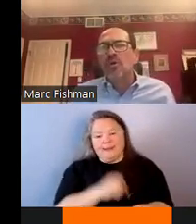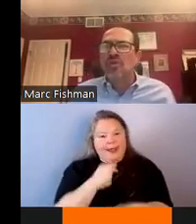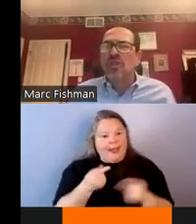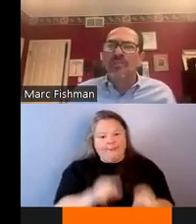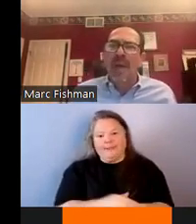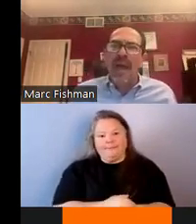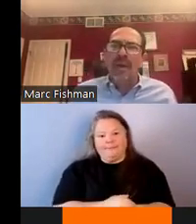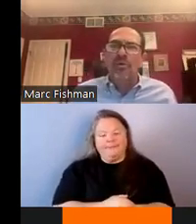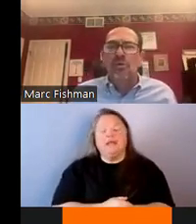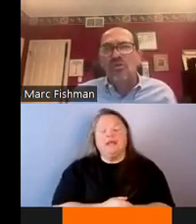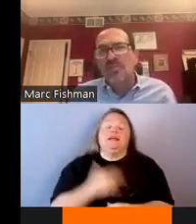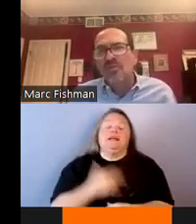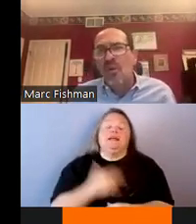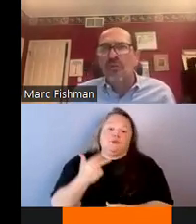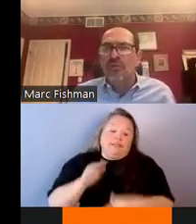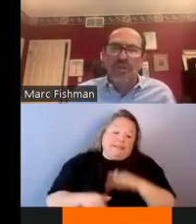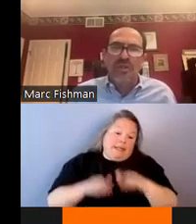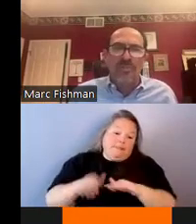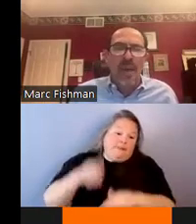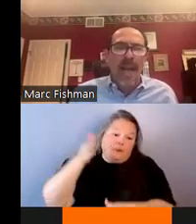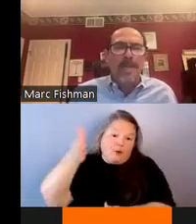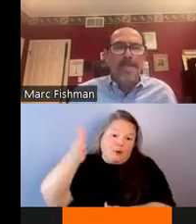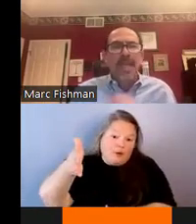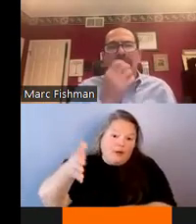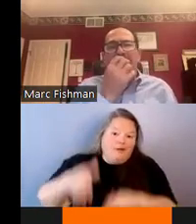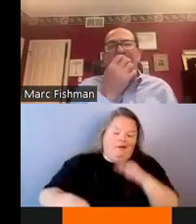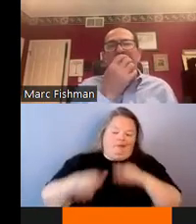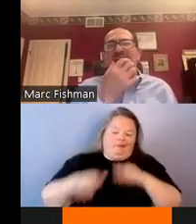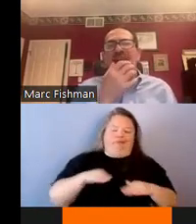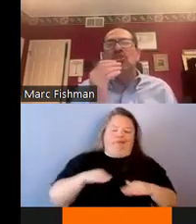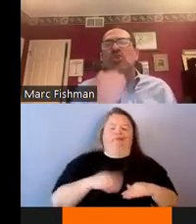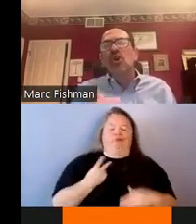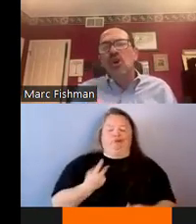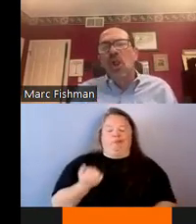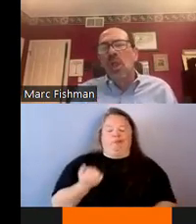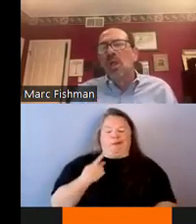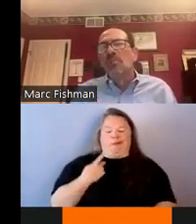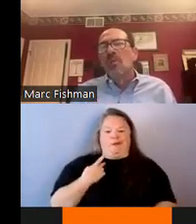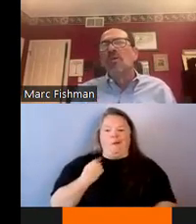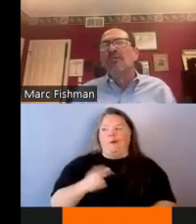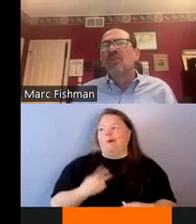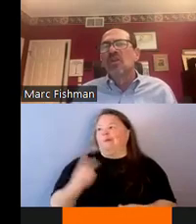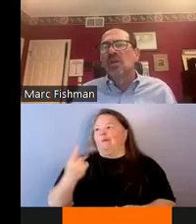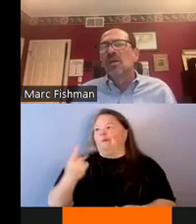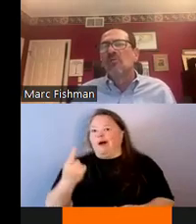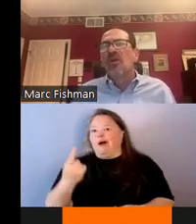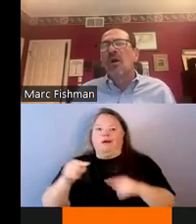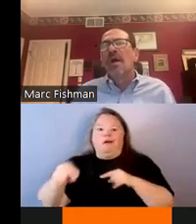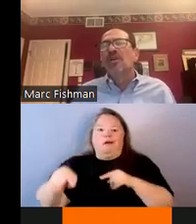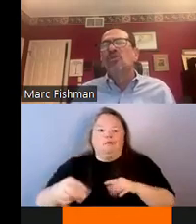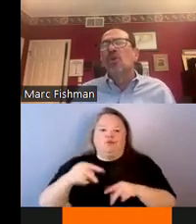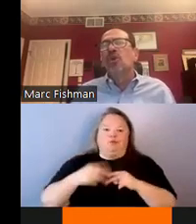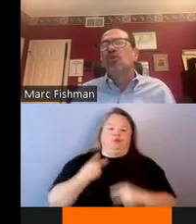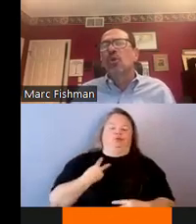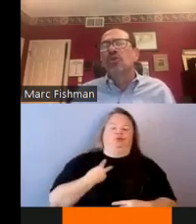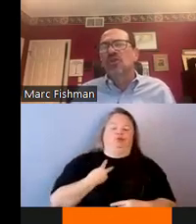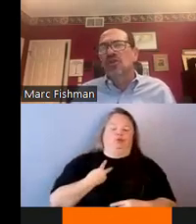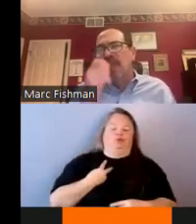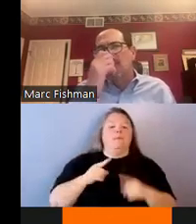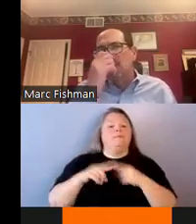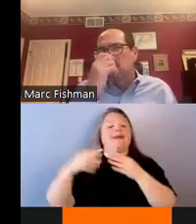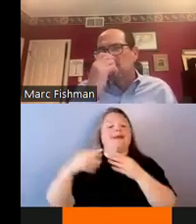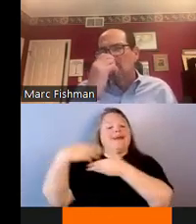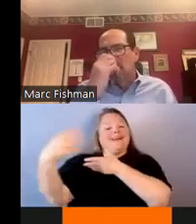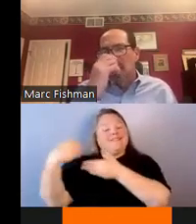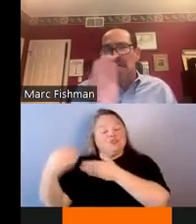steps forward and 2 steps back, or 2 steps forward and 3 steps back. And external motivation from external